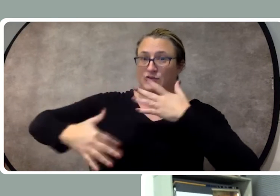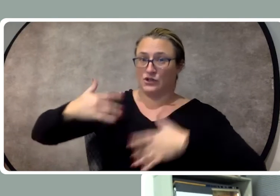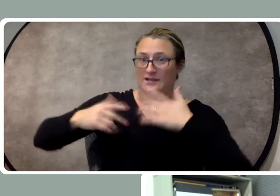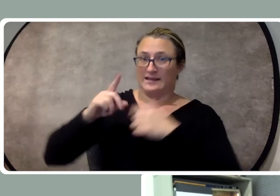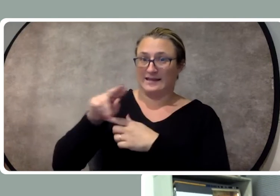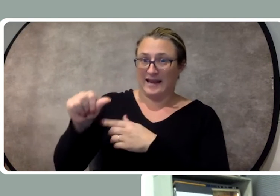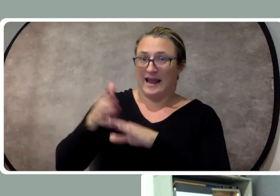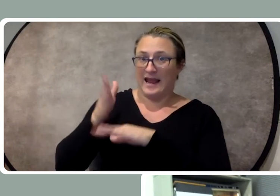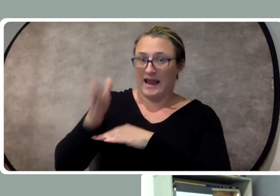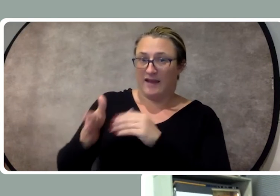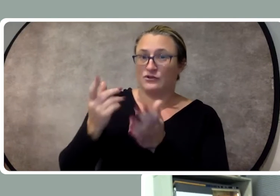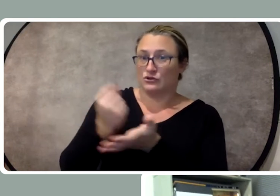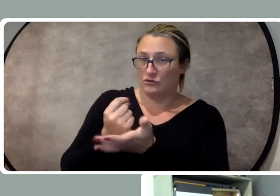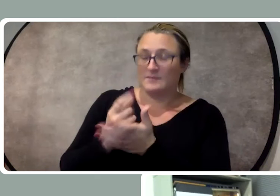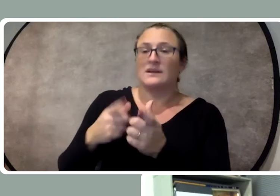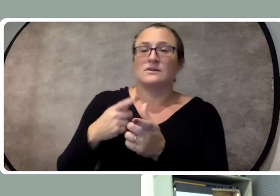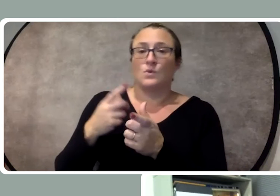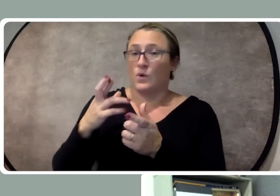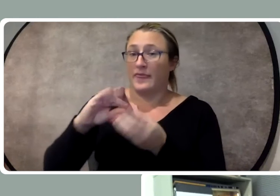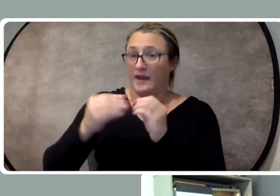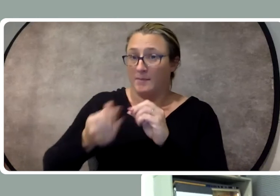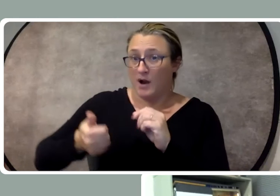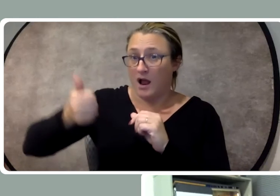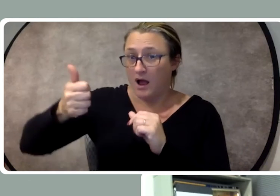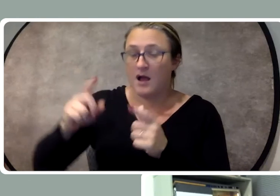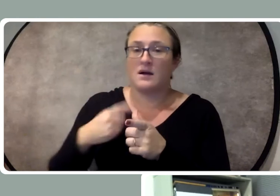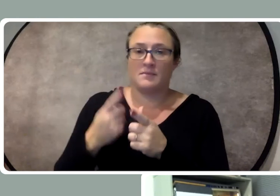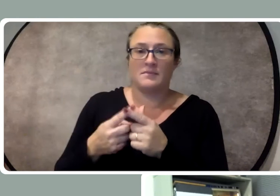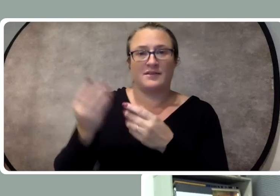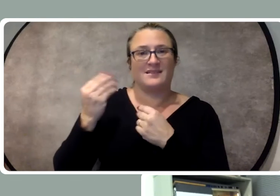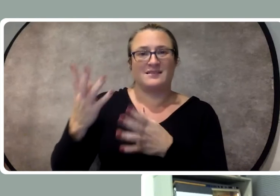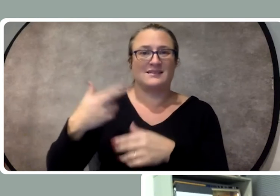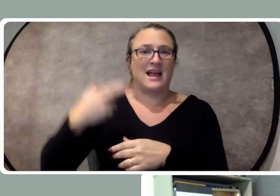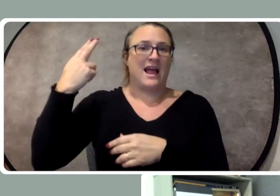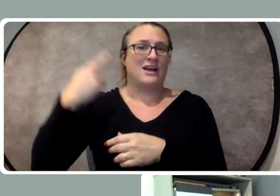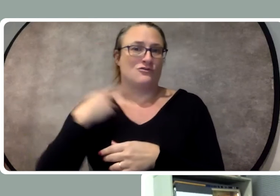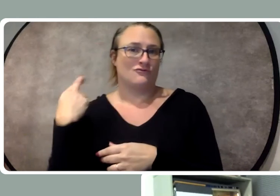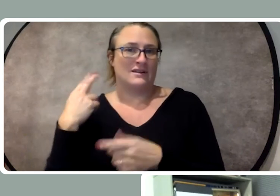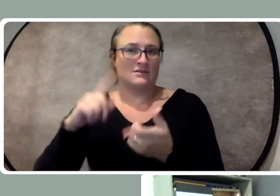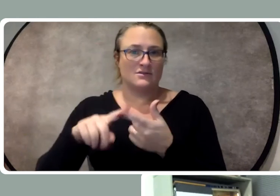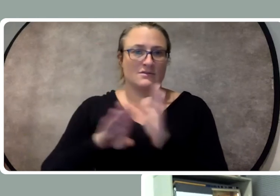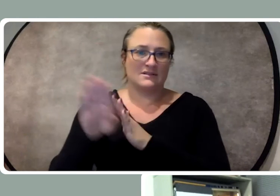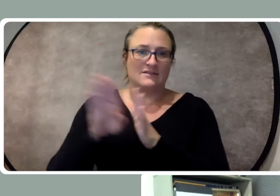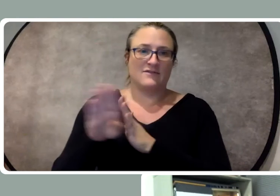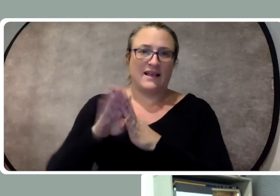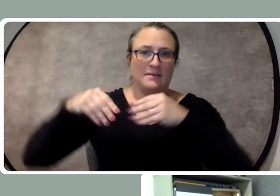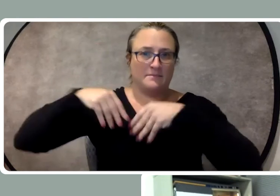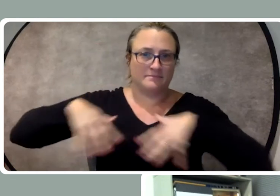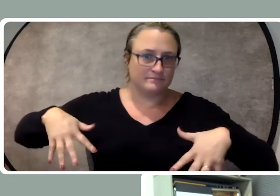rises, then there's certainly data suggesting that that patient is at higher risk of developing overt